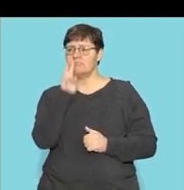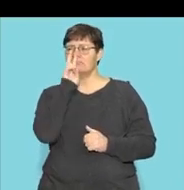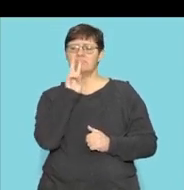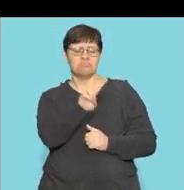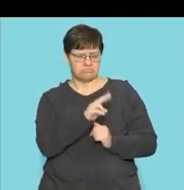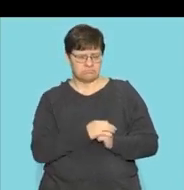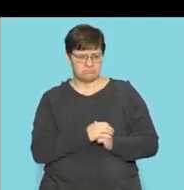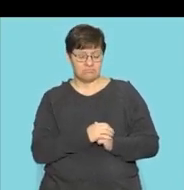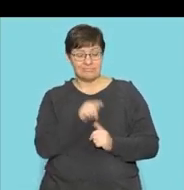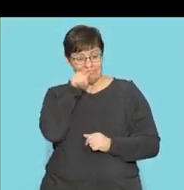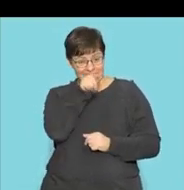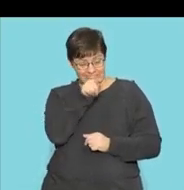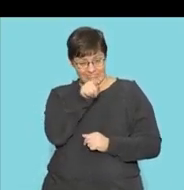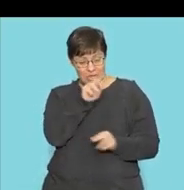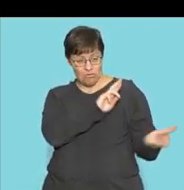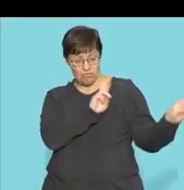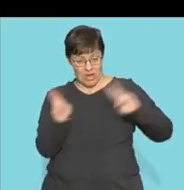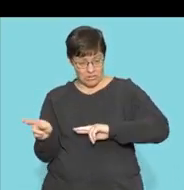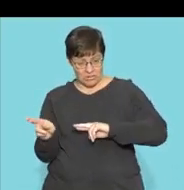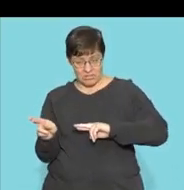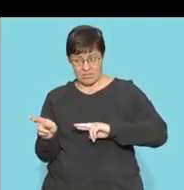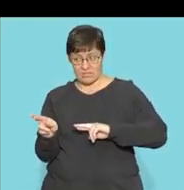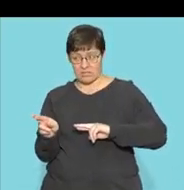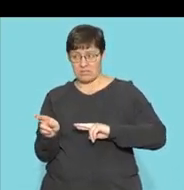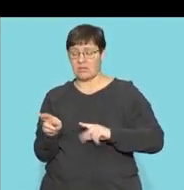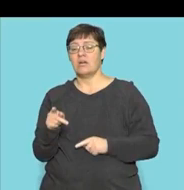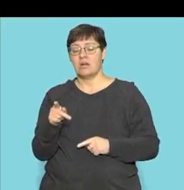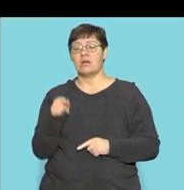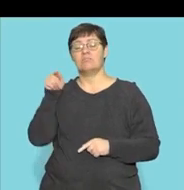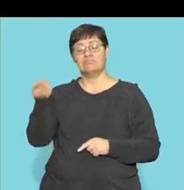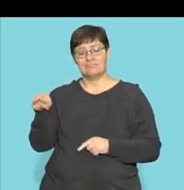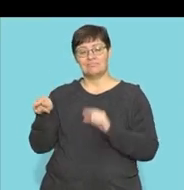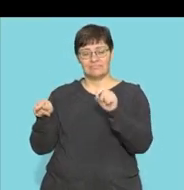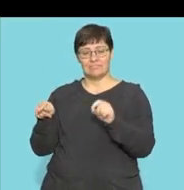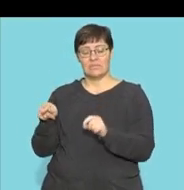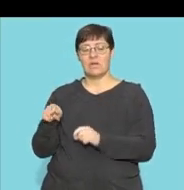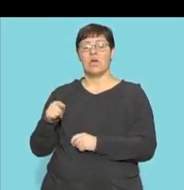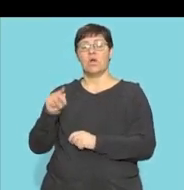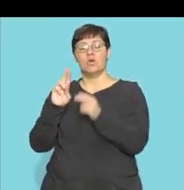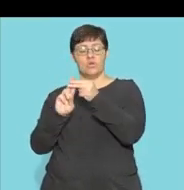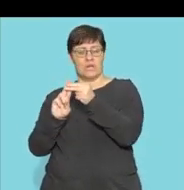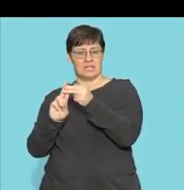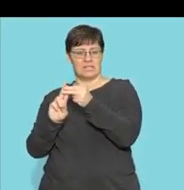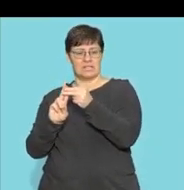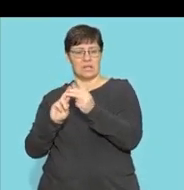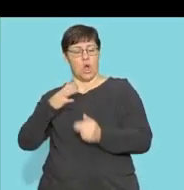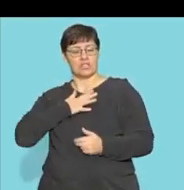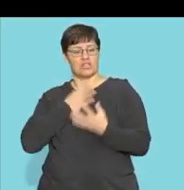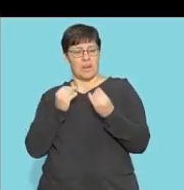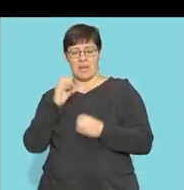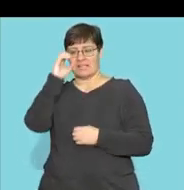Recognize that in this reaction, the elements are always given a unit oxidation number of